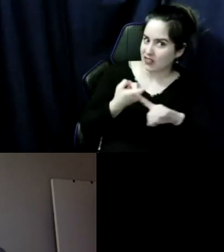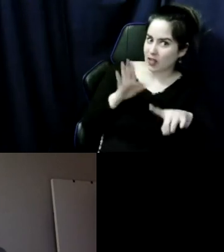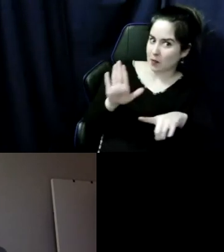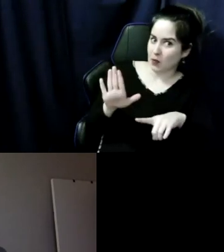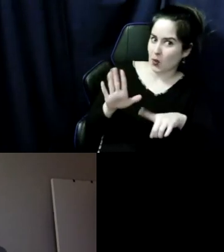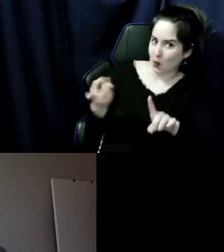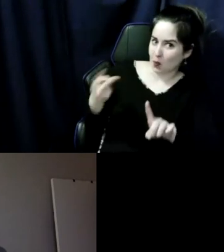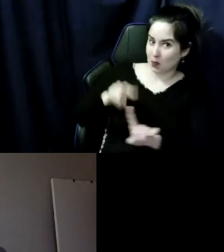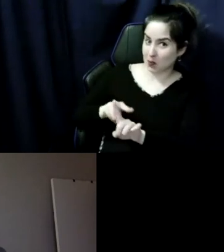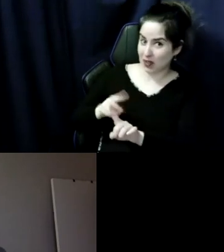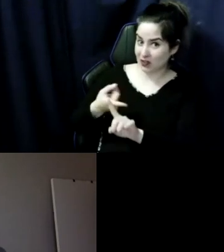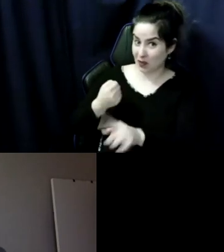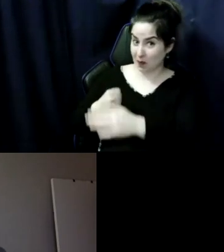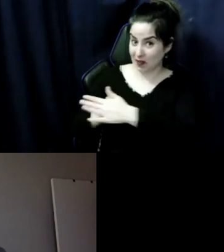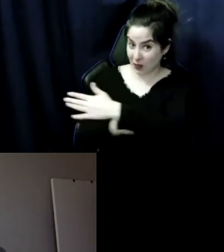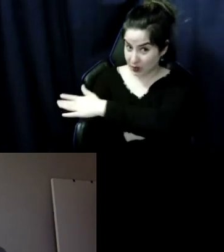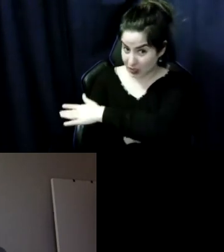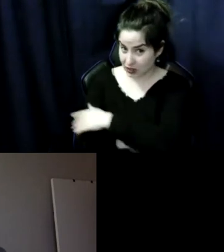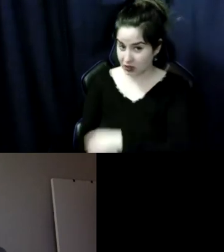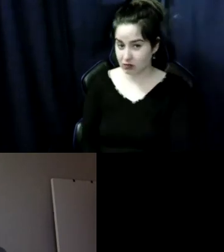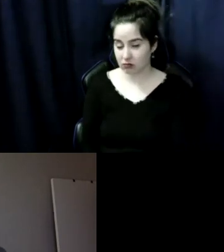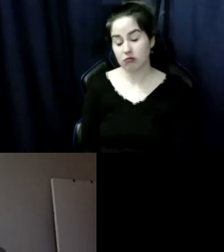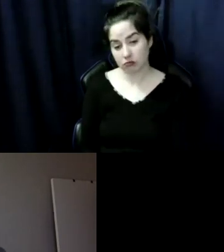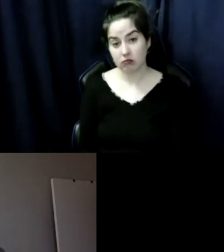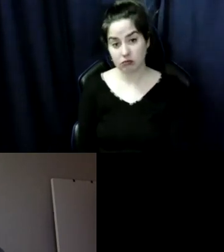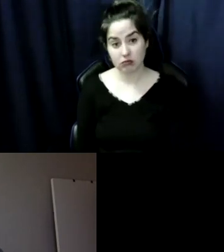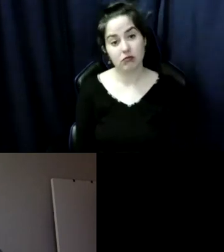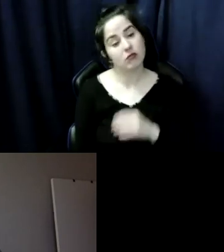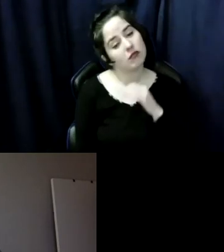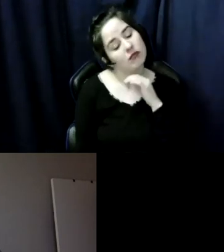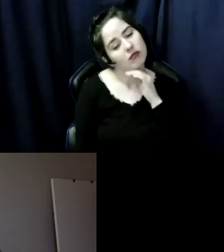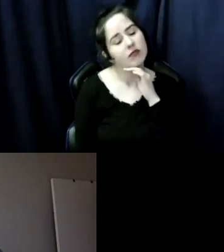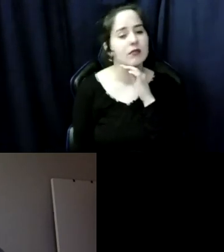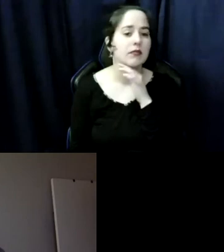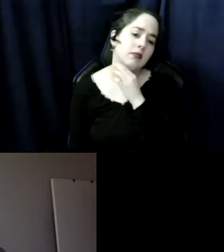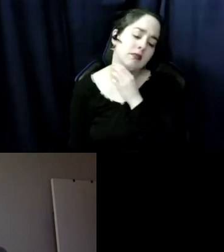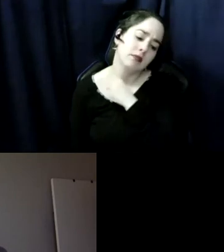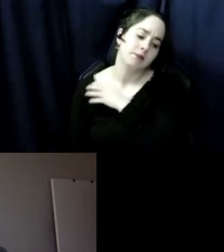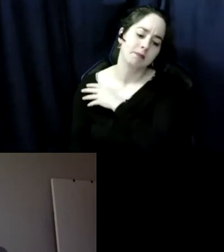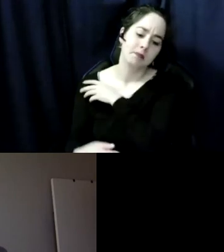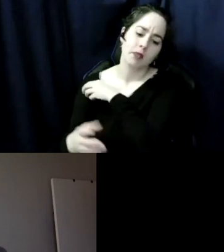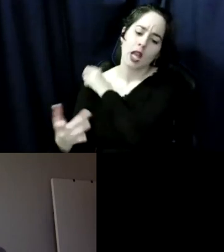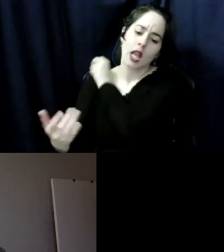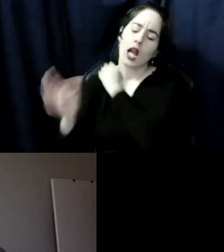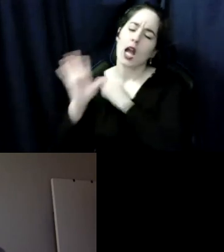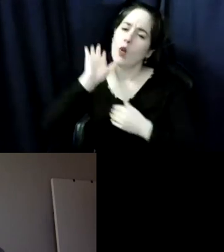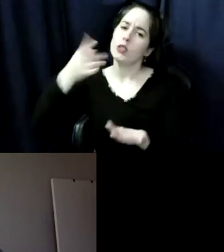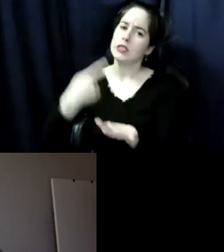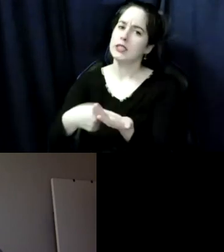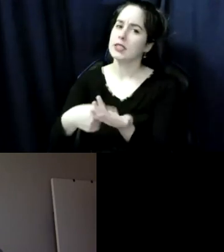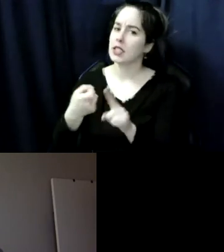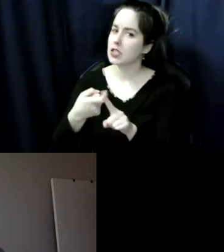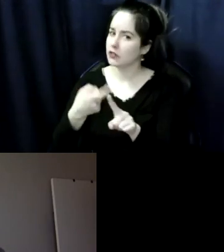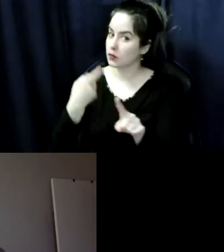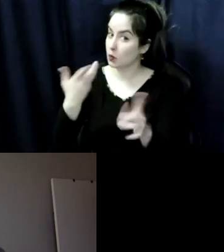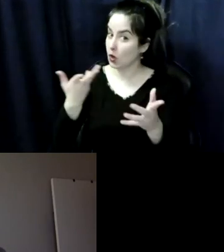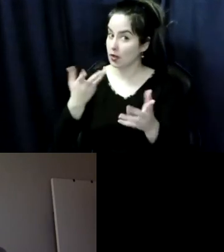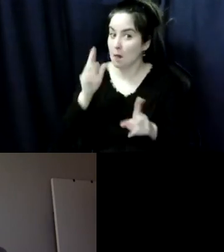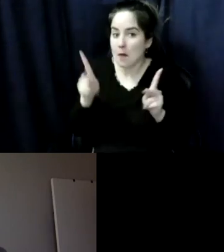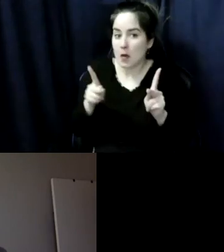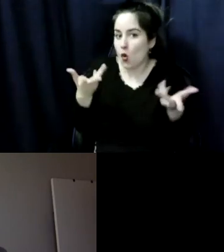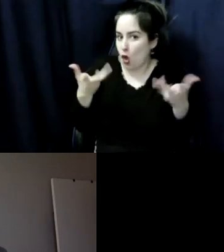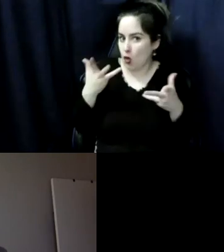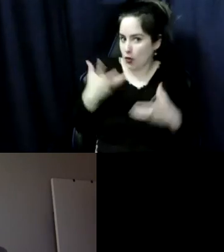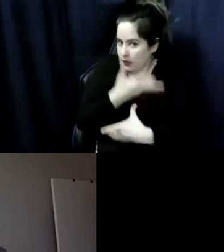Yeah, I can talk a little bit based on what we saw from some of the artists that were able to actually go into the park and do work